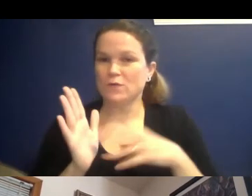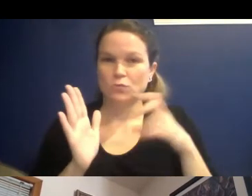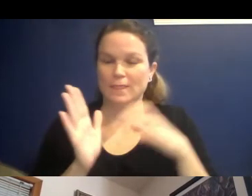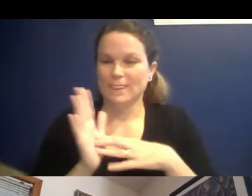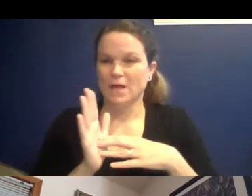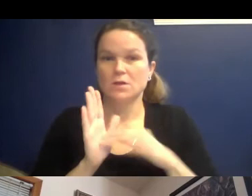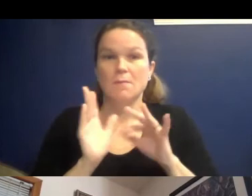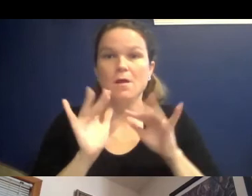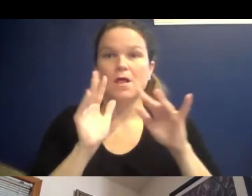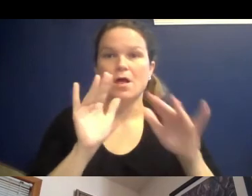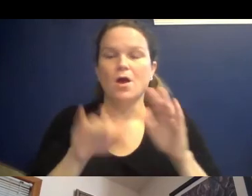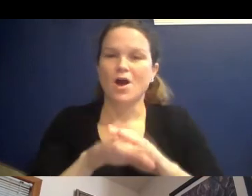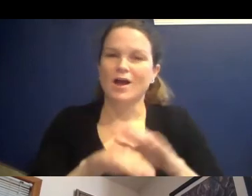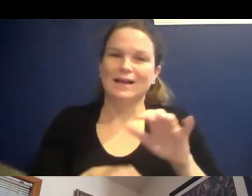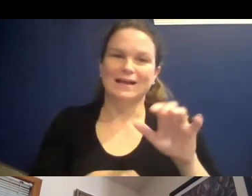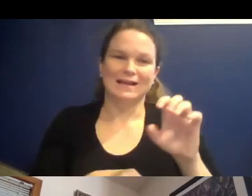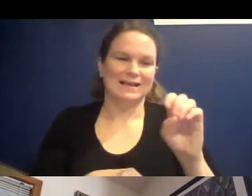as you drive over.